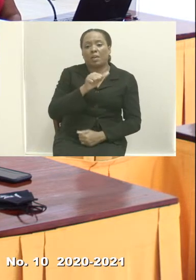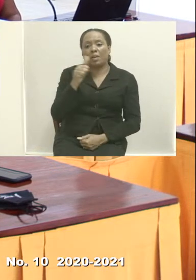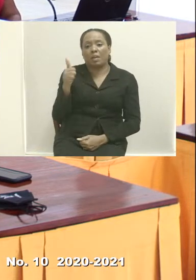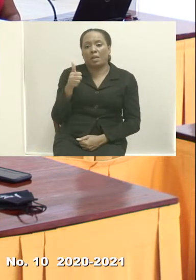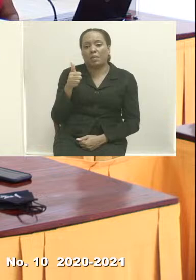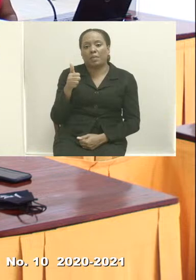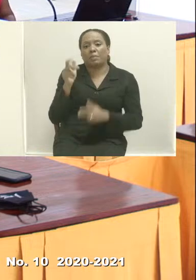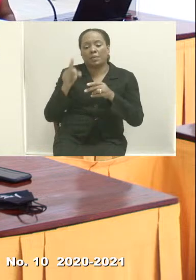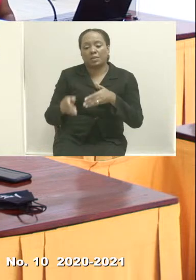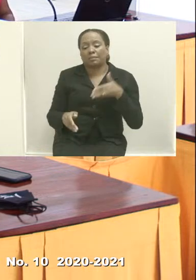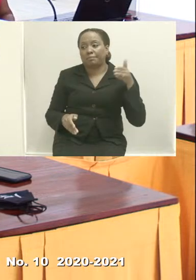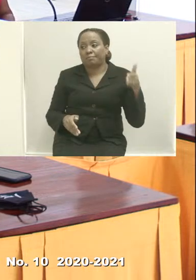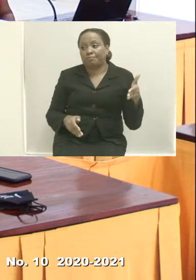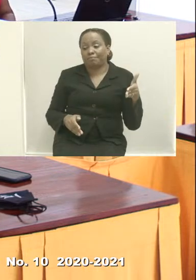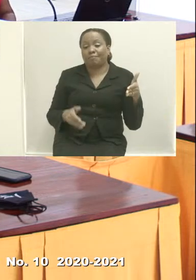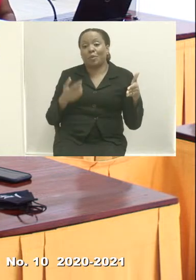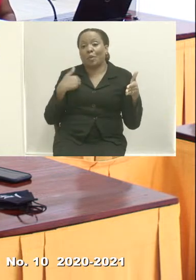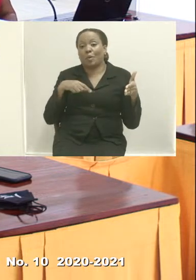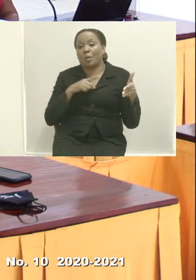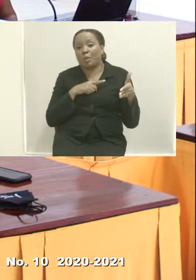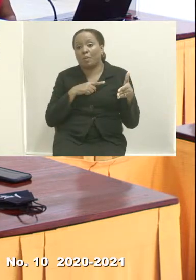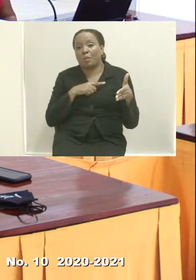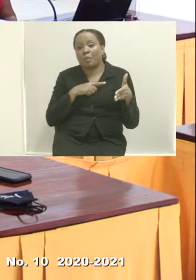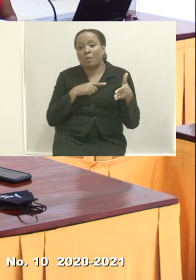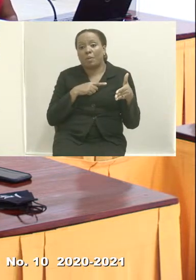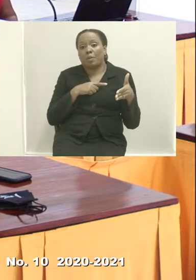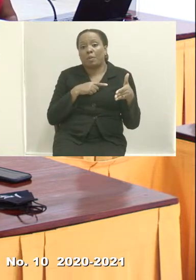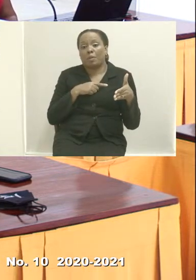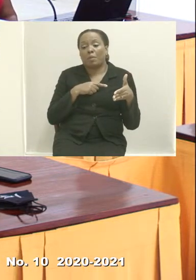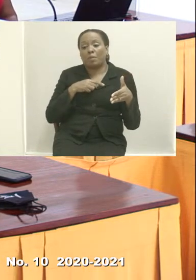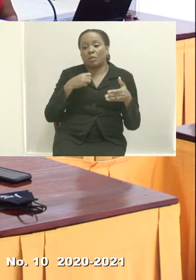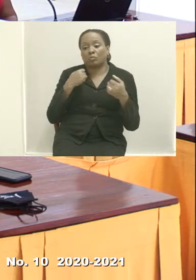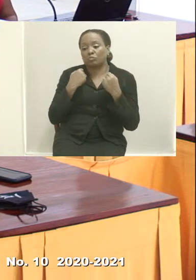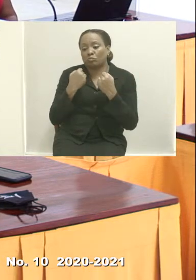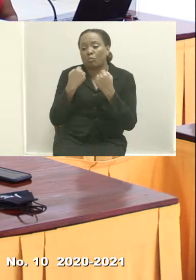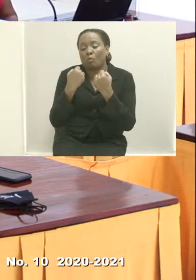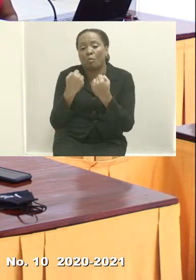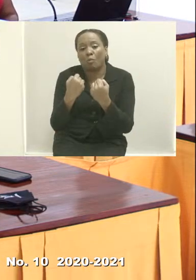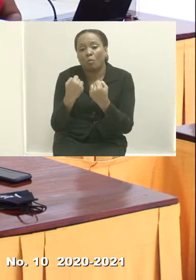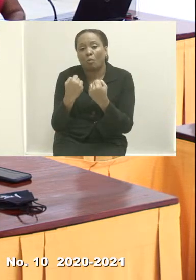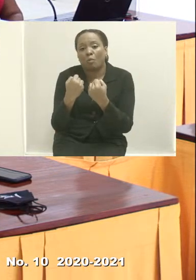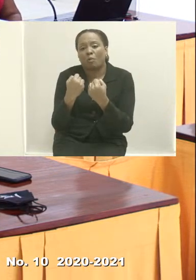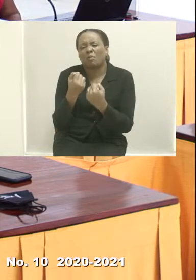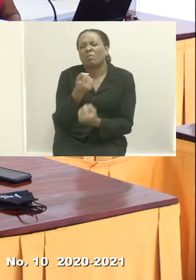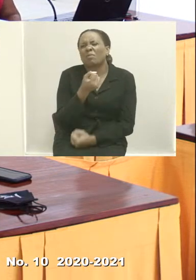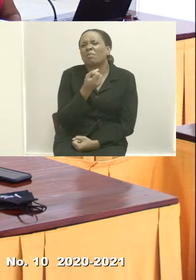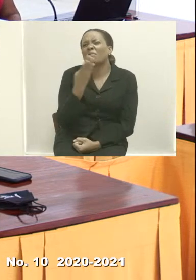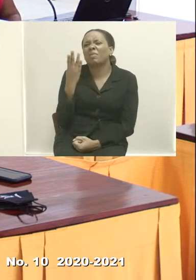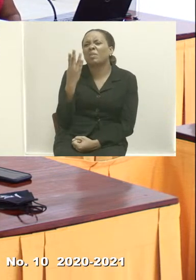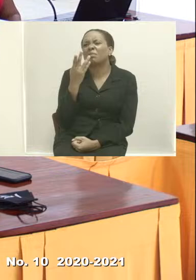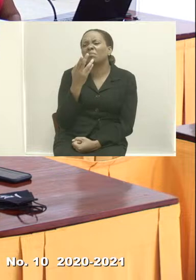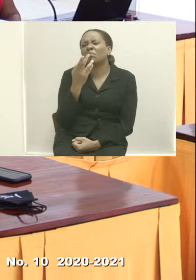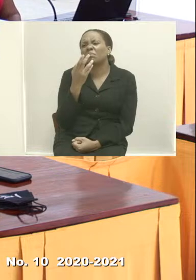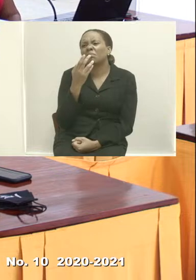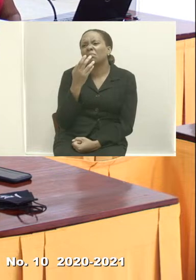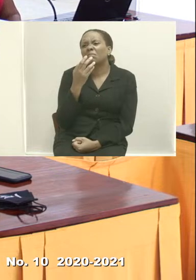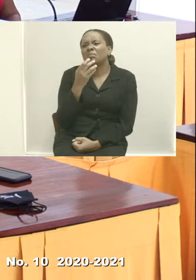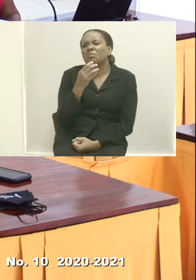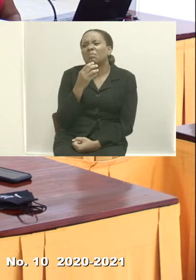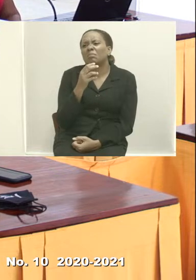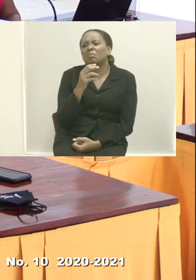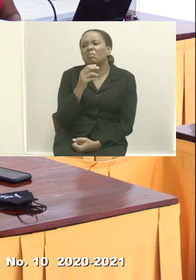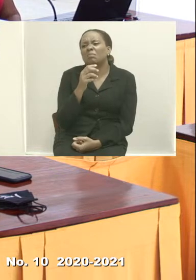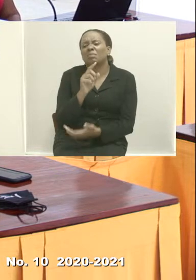and drove the highway a few Saturdays ago, and talked to virtually every